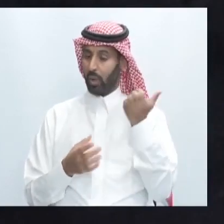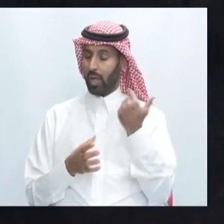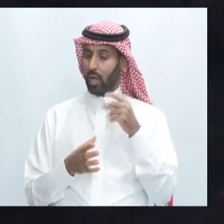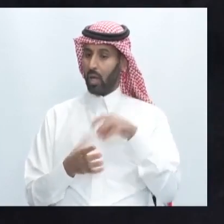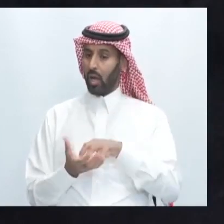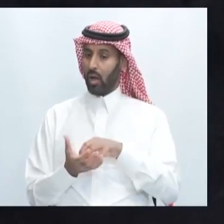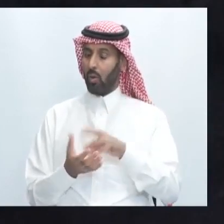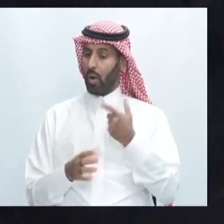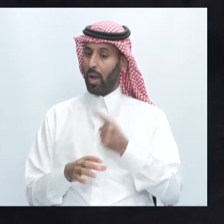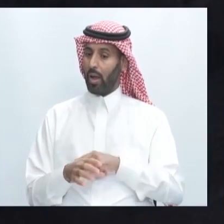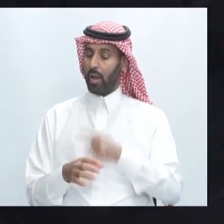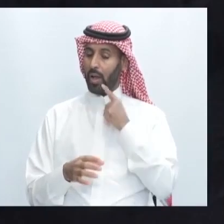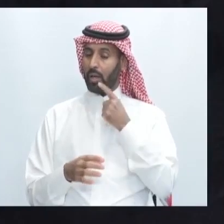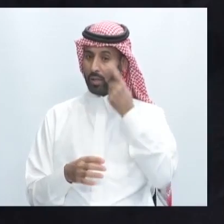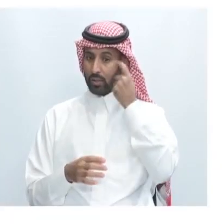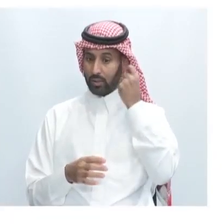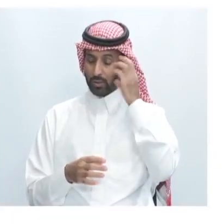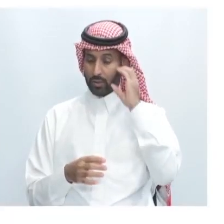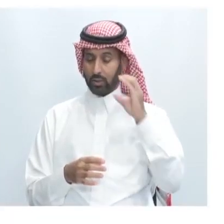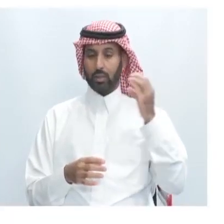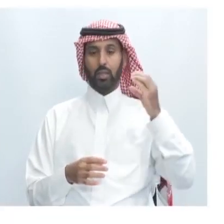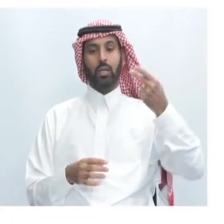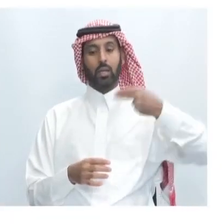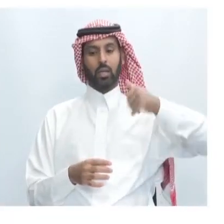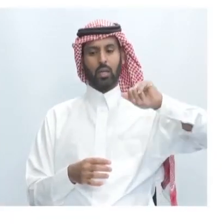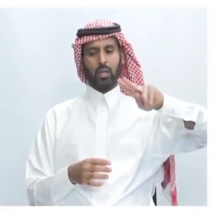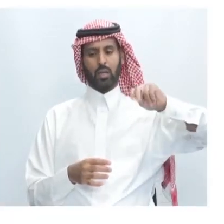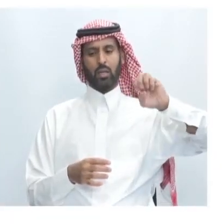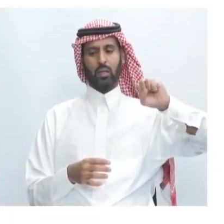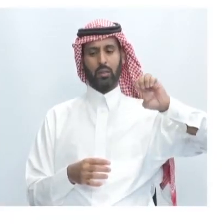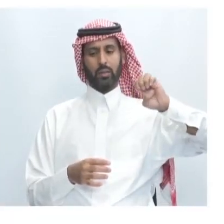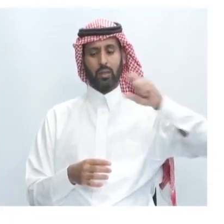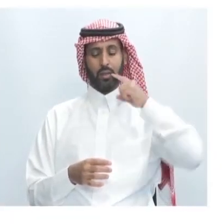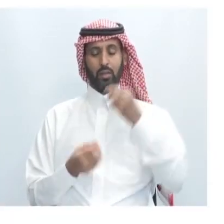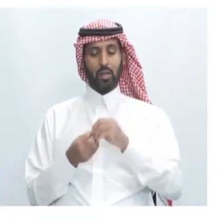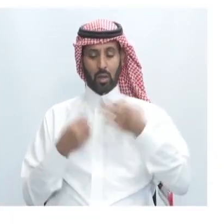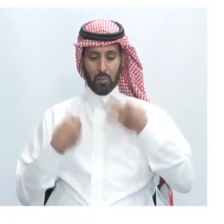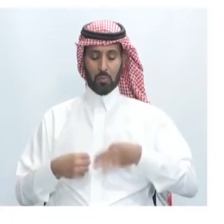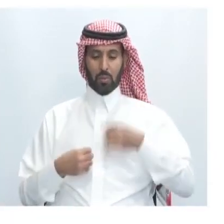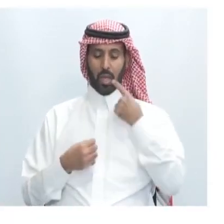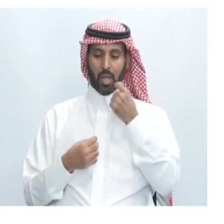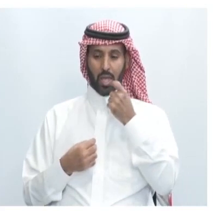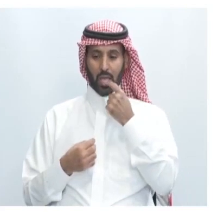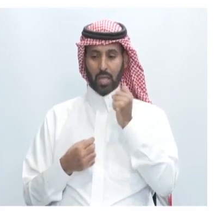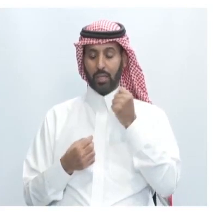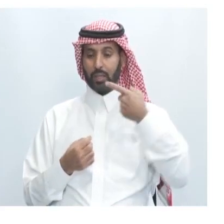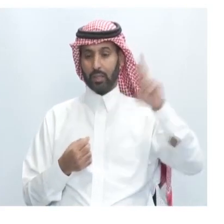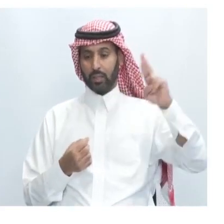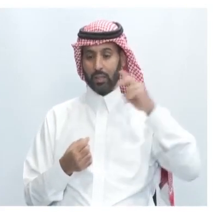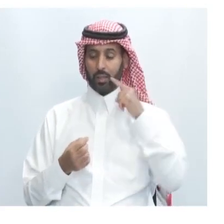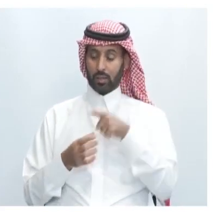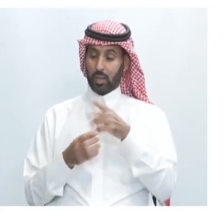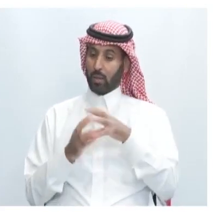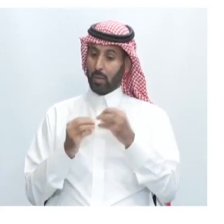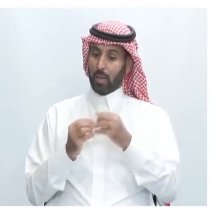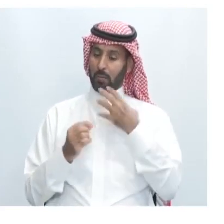red? Yes, that's correct. In Chinese culture, red represents happiness and good luck. People